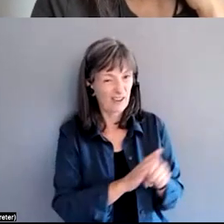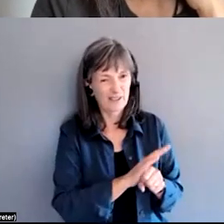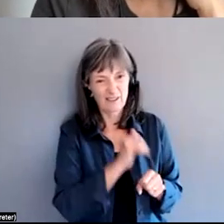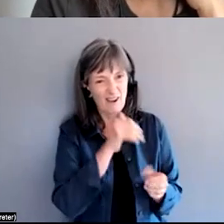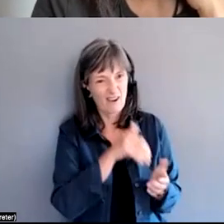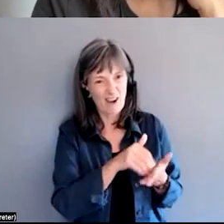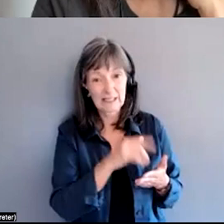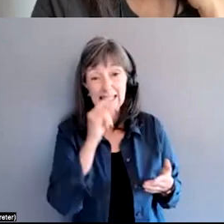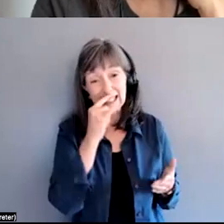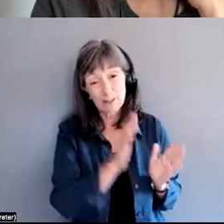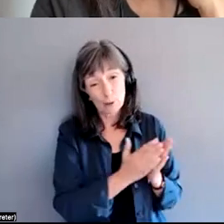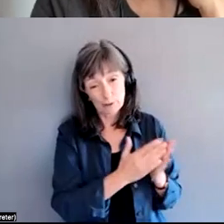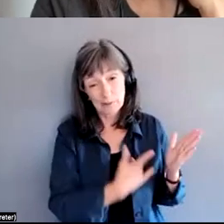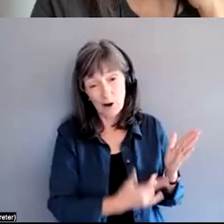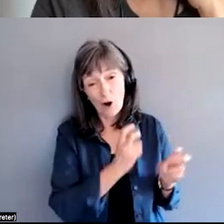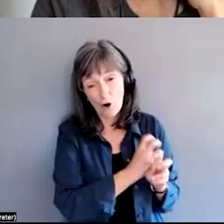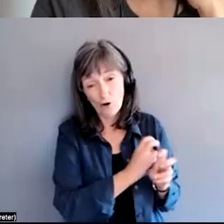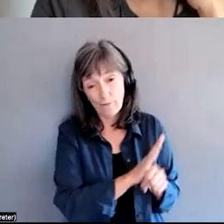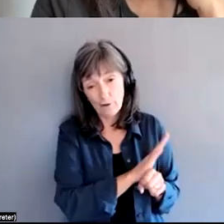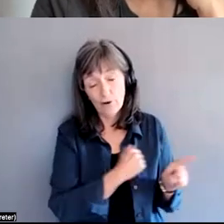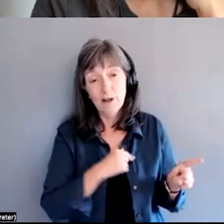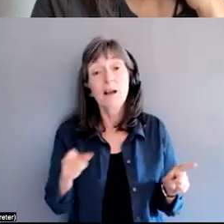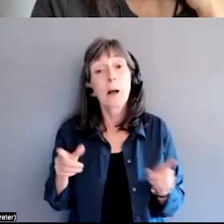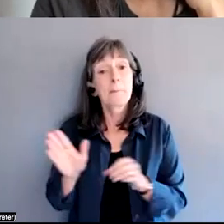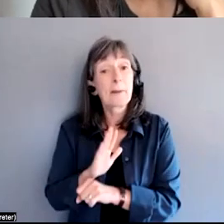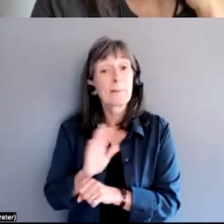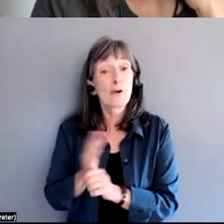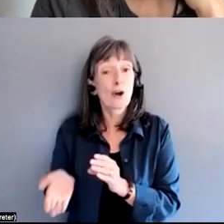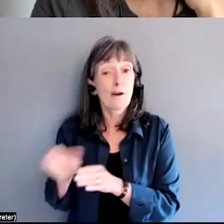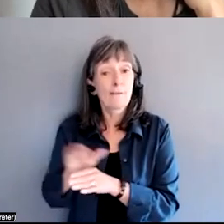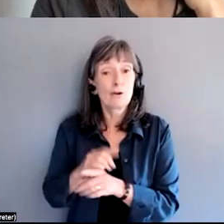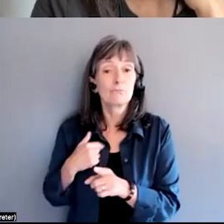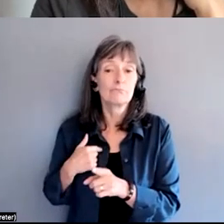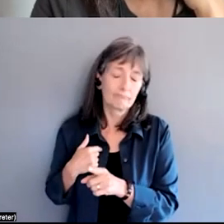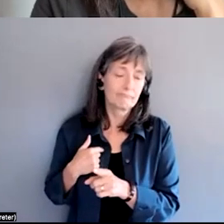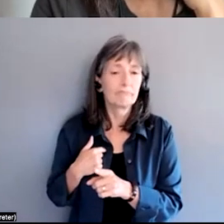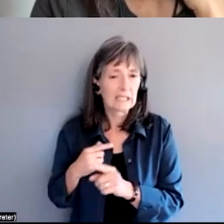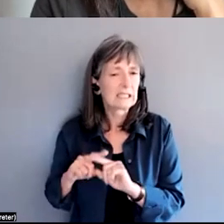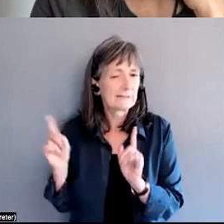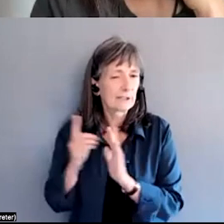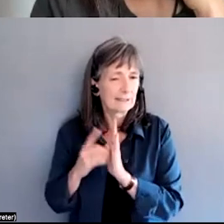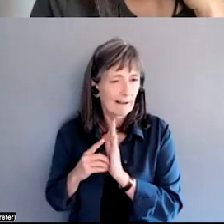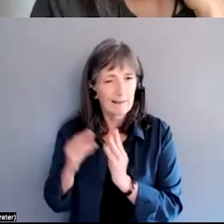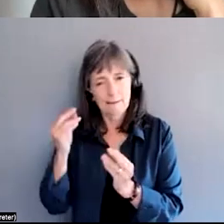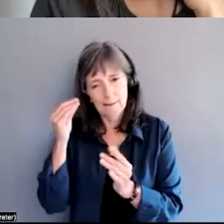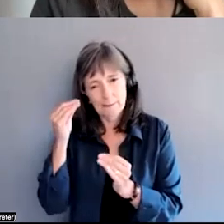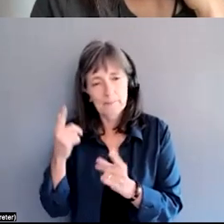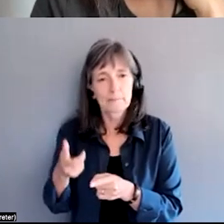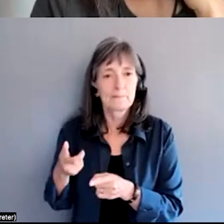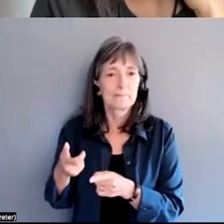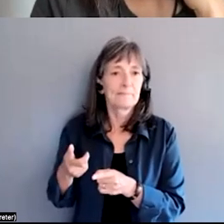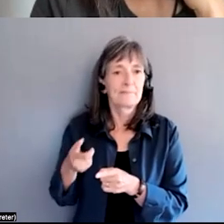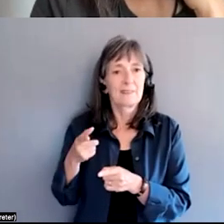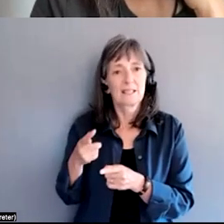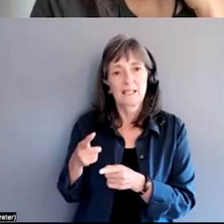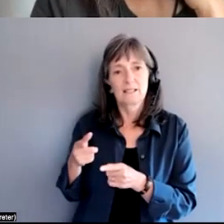books specifically. But definitely there's different design considerations when you're doing a hardcover. You're dealing with, you know, making sure